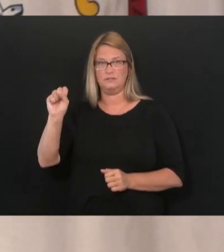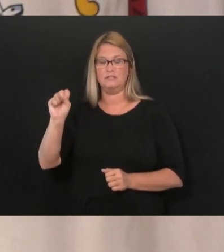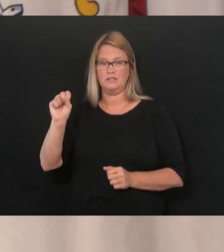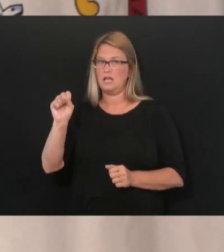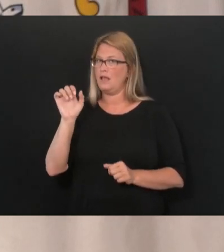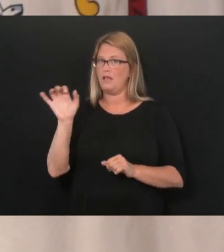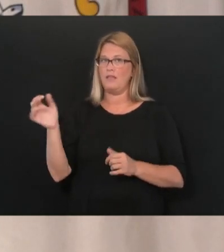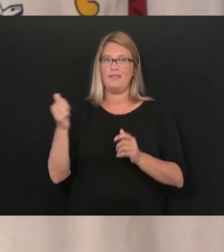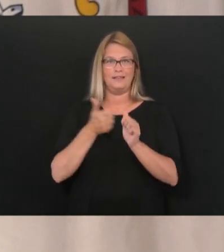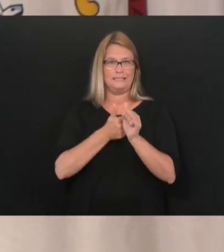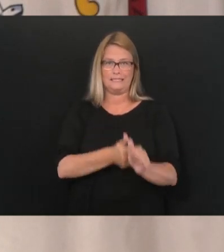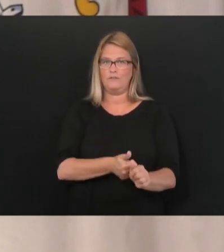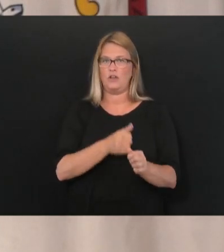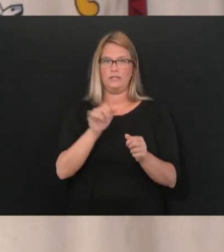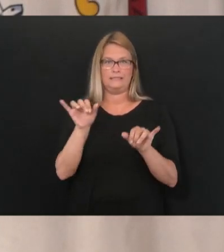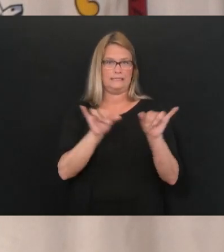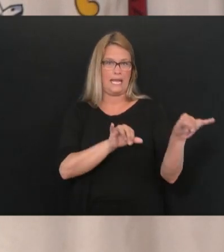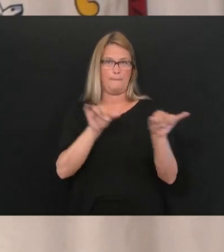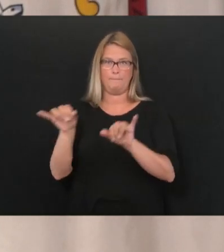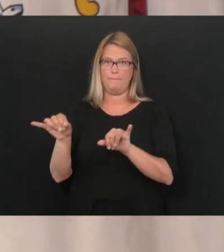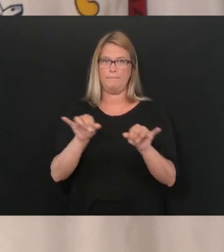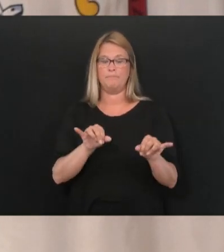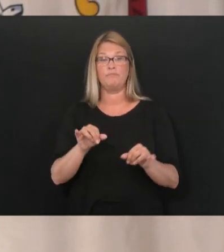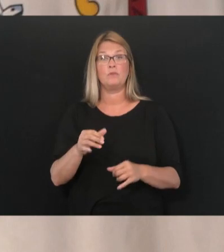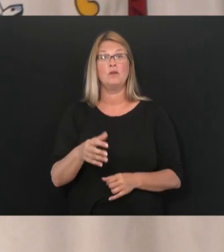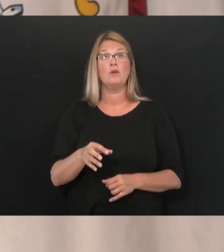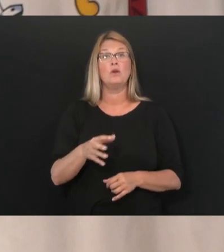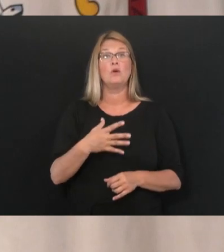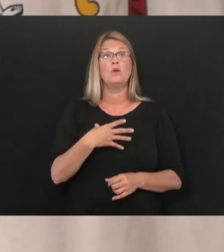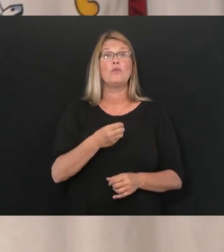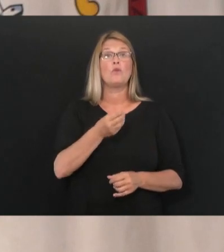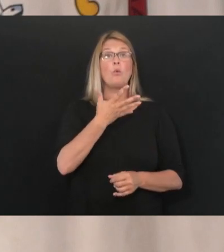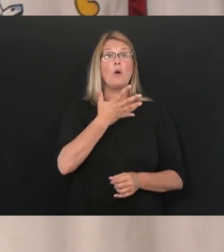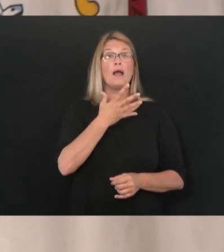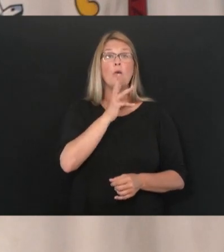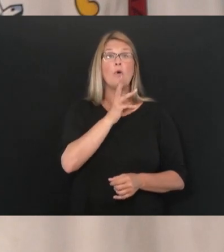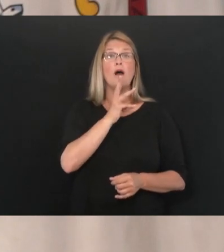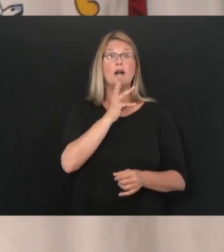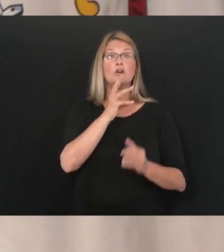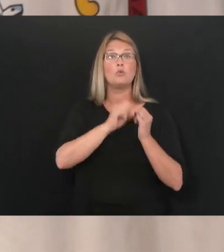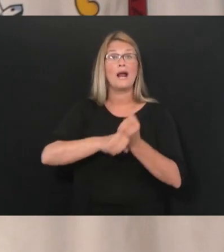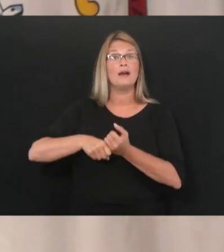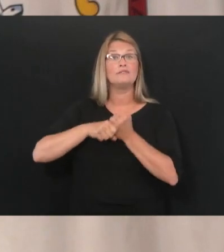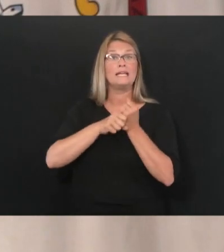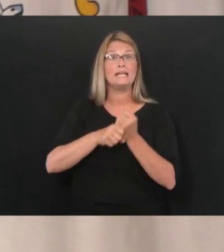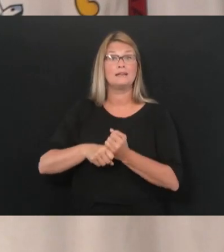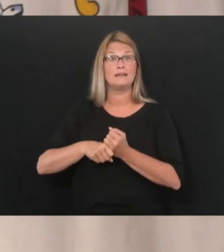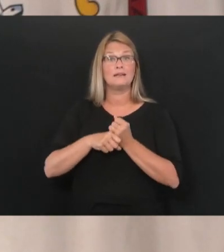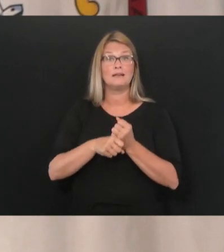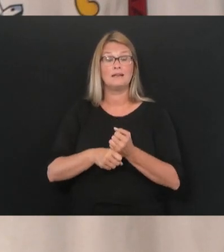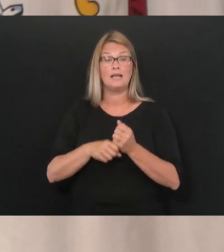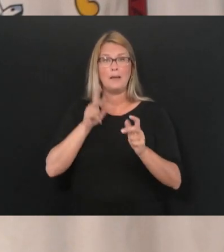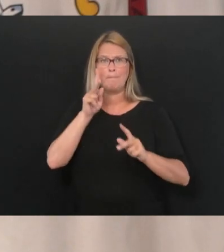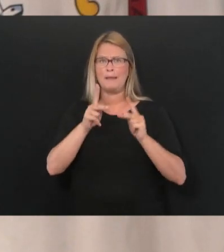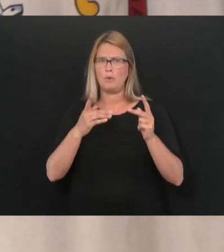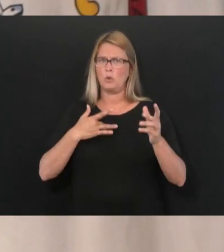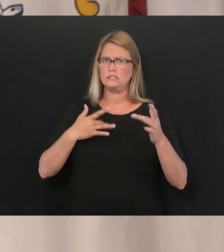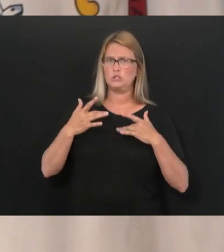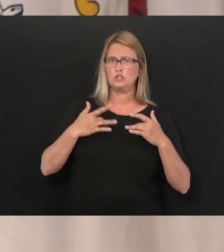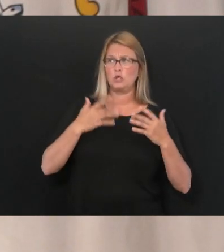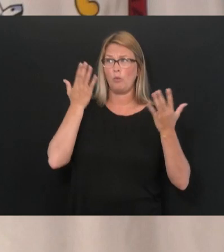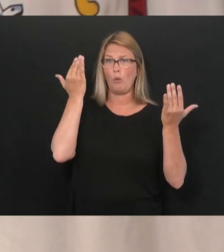I announced to you that the whitewater people, the rafting people, were really concerned because we'd gotten a lot of